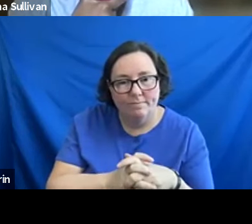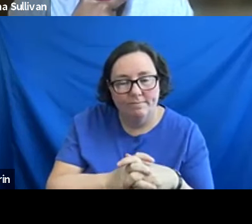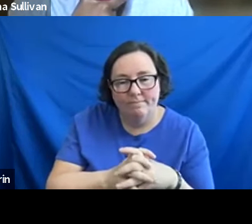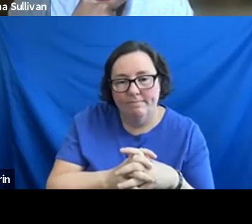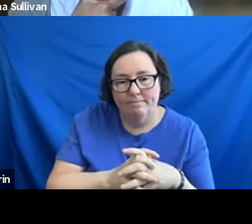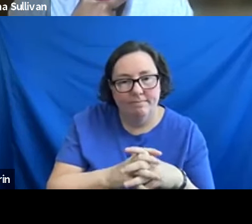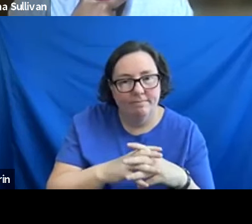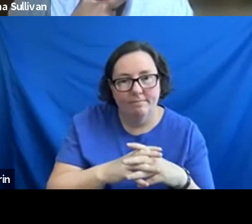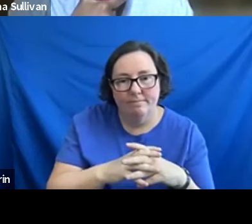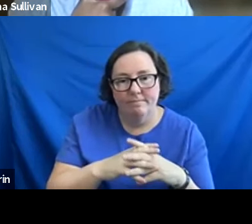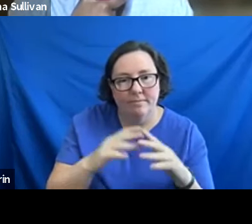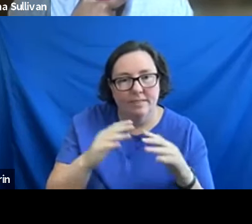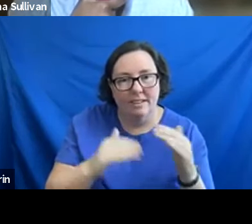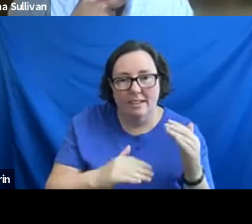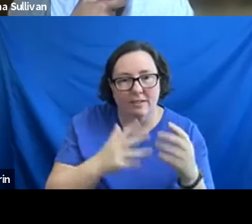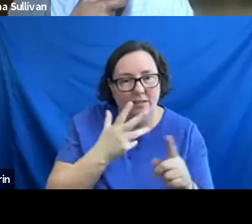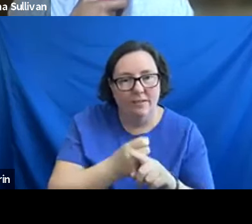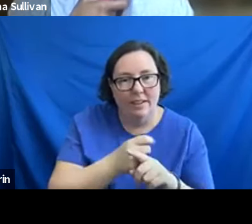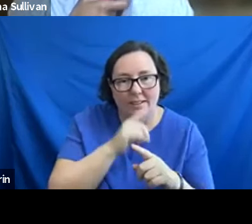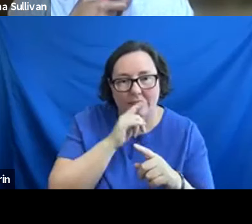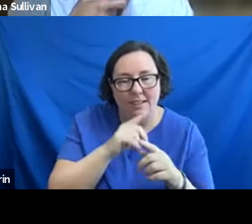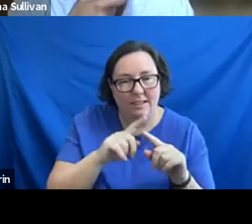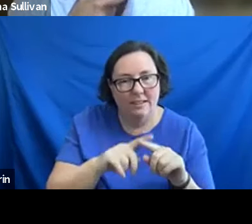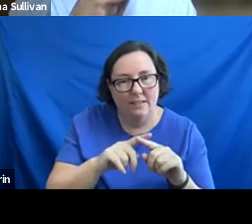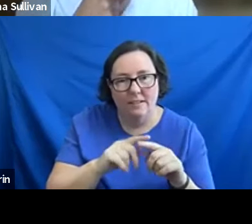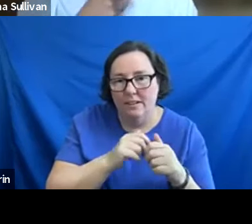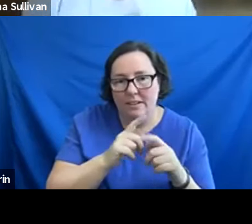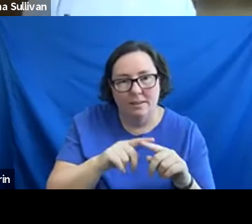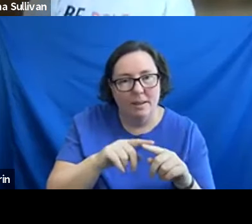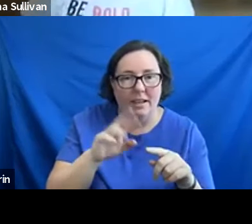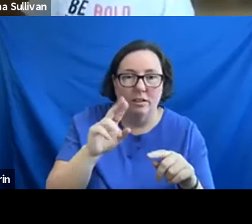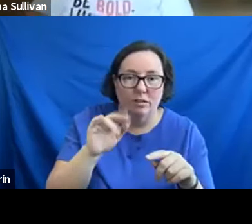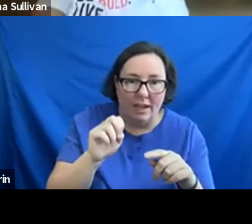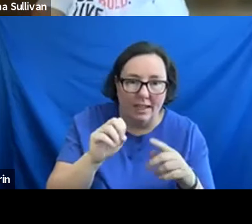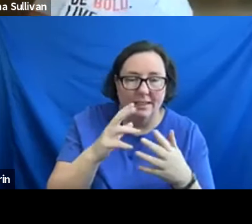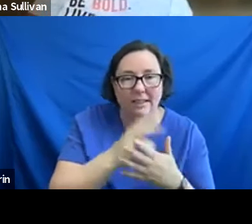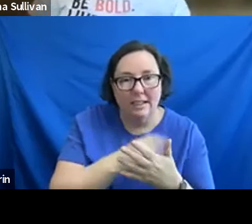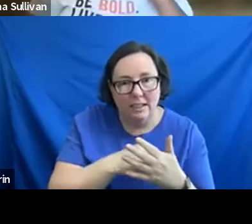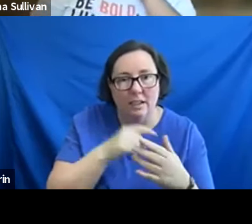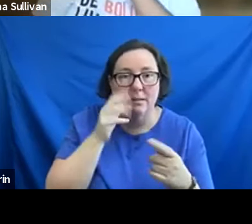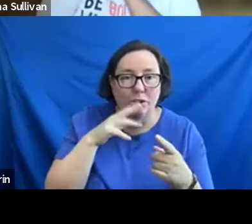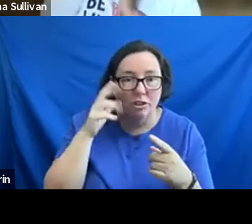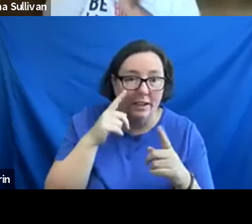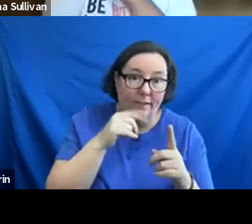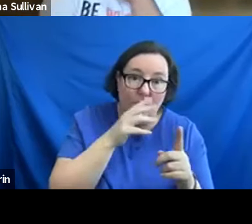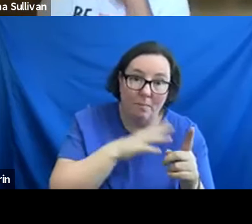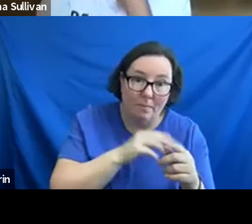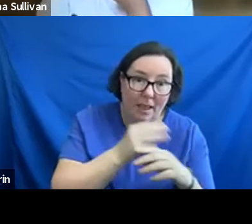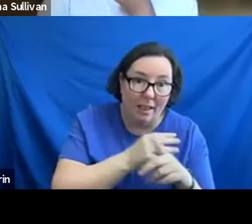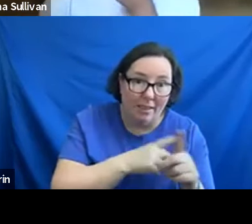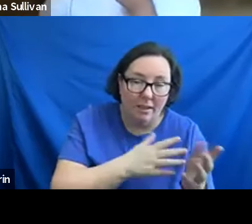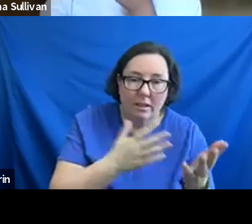it differentially affects kids by income, by race, even by gender, for math. And so